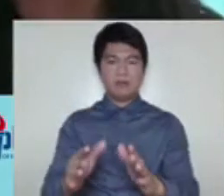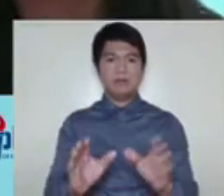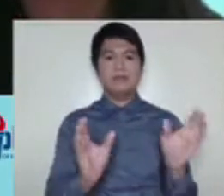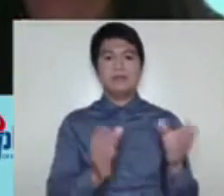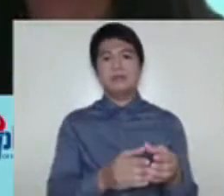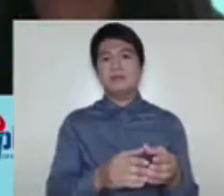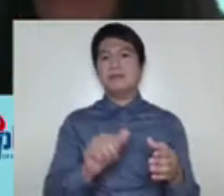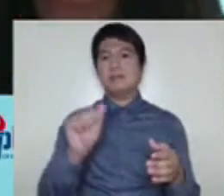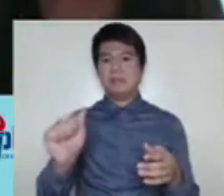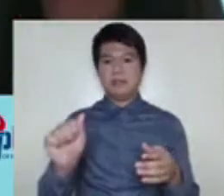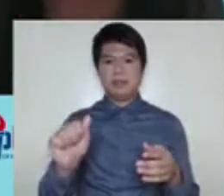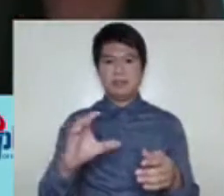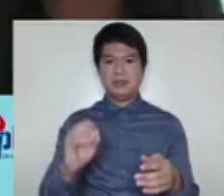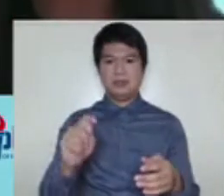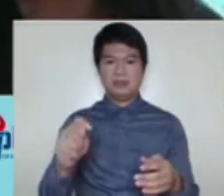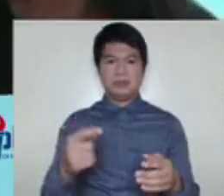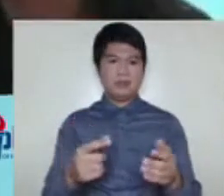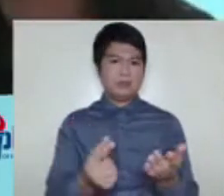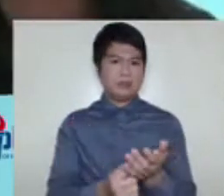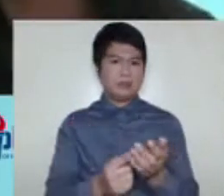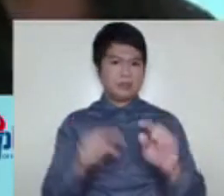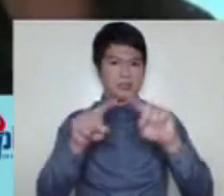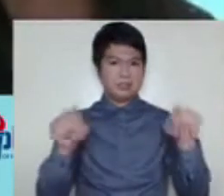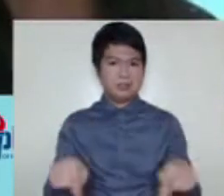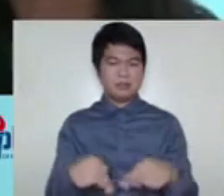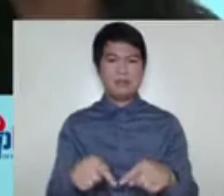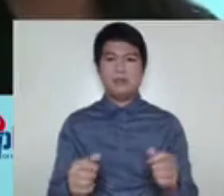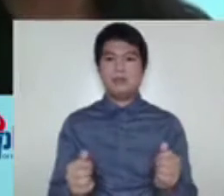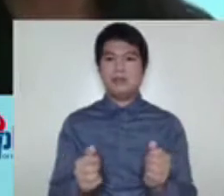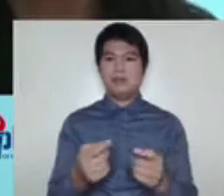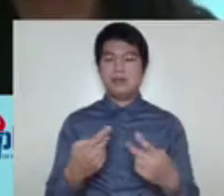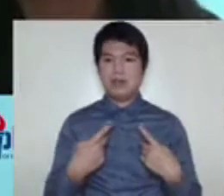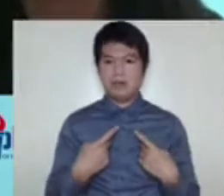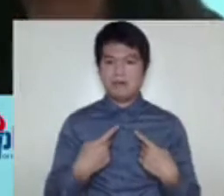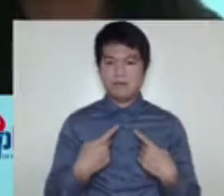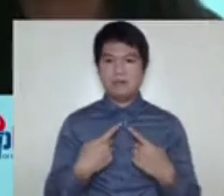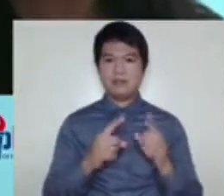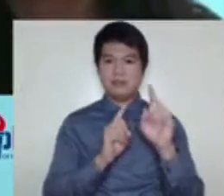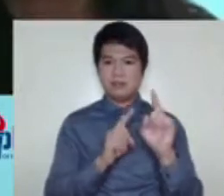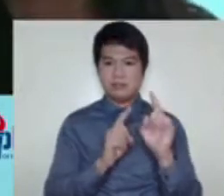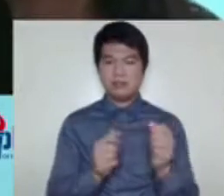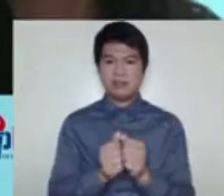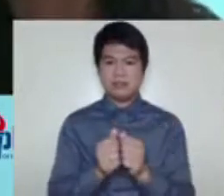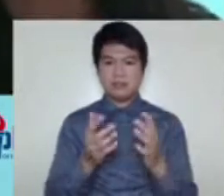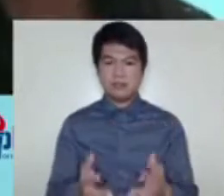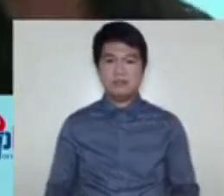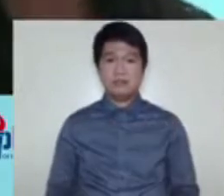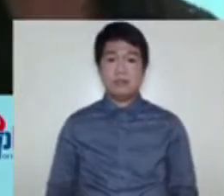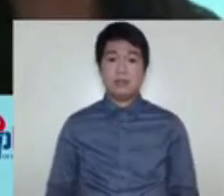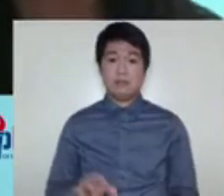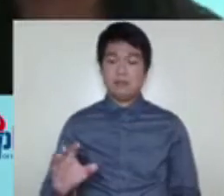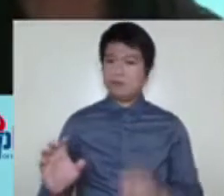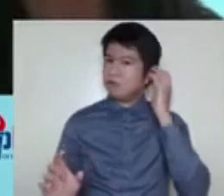of attendance of your colleagues. But if in case your audio or video lesson is not